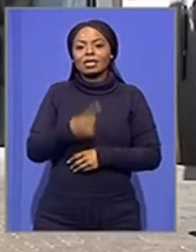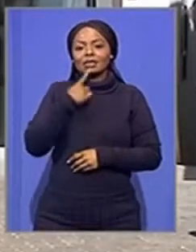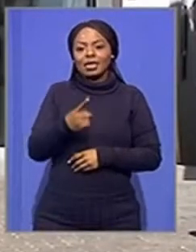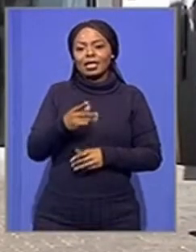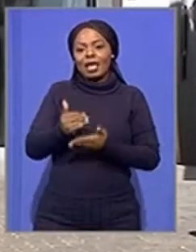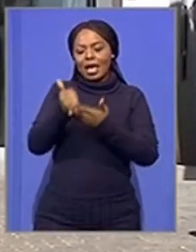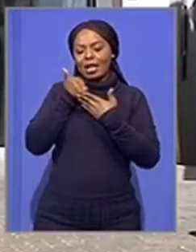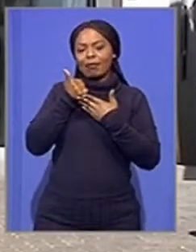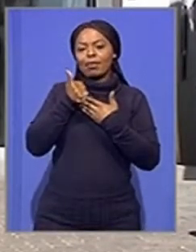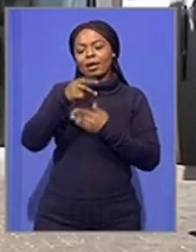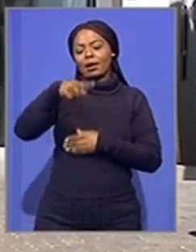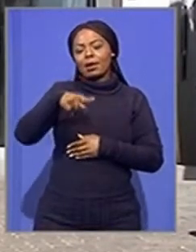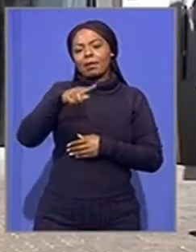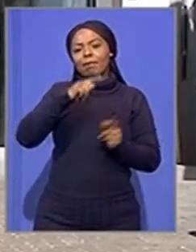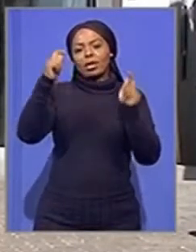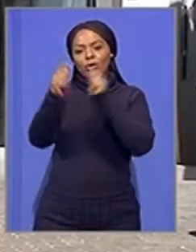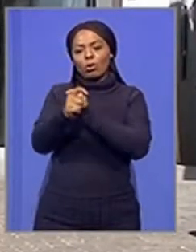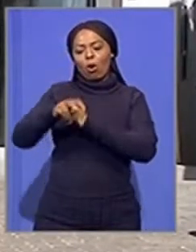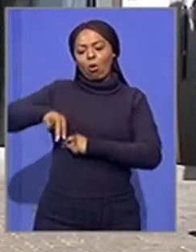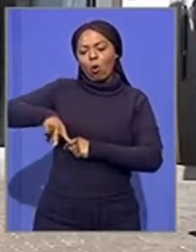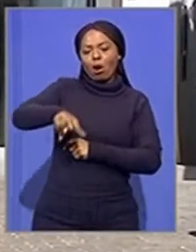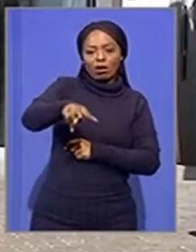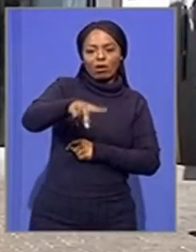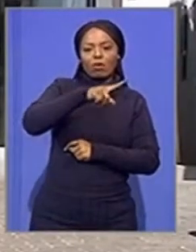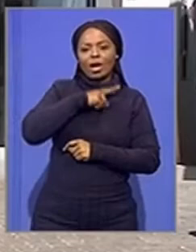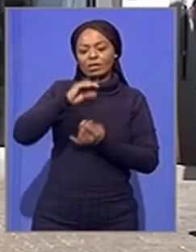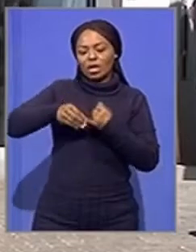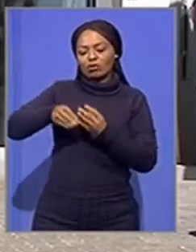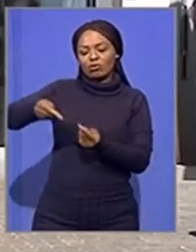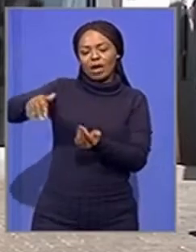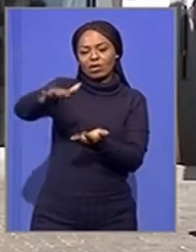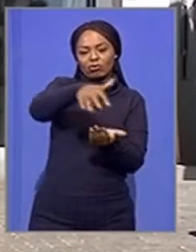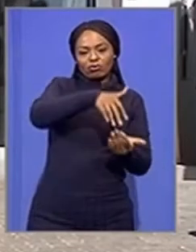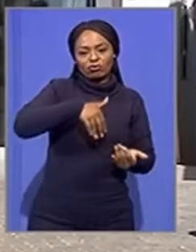Phetogo Walk molemong wa ho bokella tjhelete ya hore mora hae a fumane pheko.